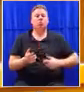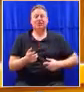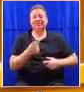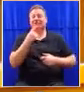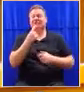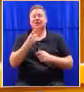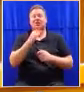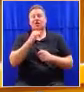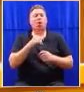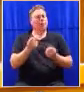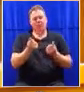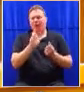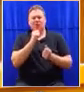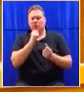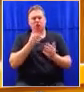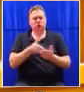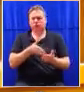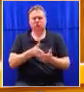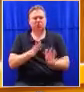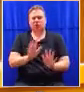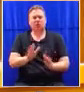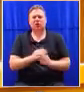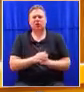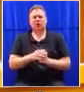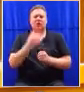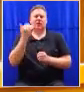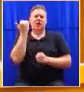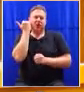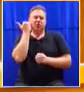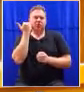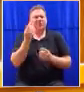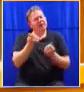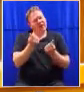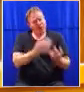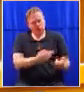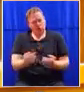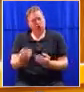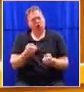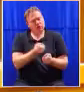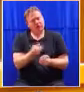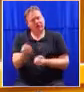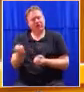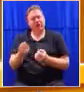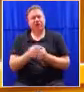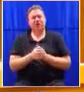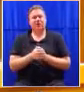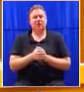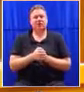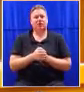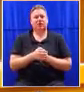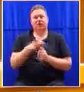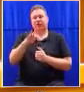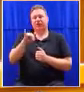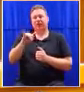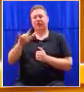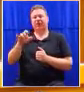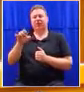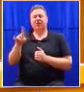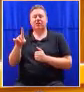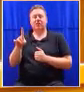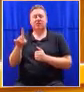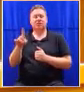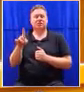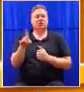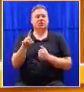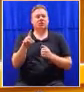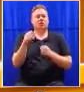obstacle and that government will make available financial resources that would build field hospitals, that will appoint additional healthcare workers,